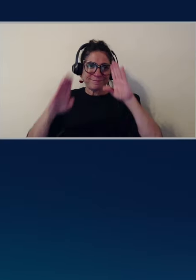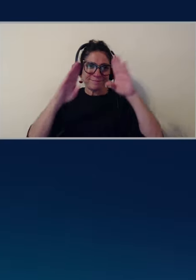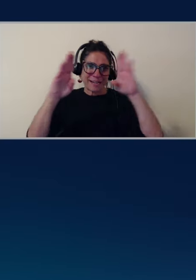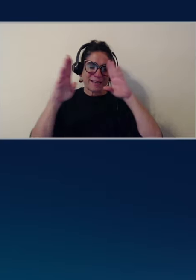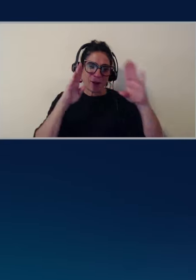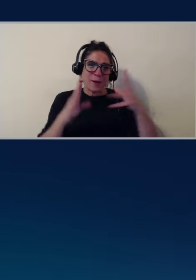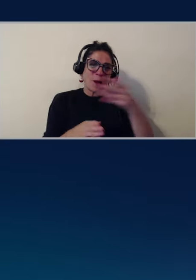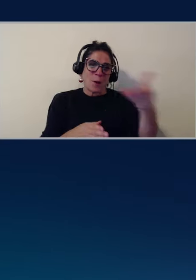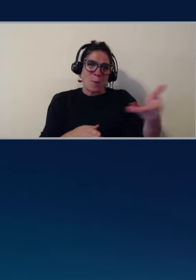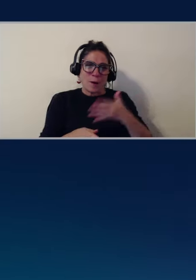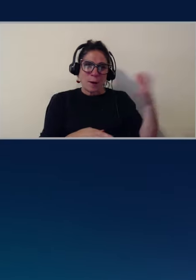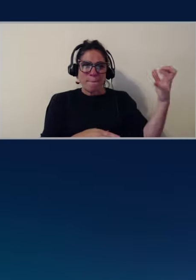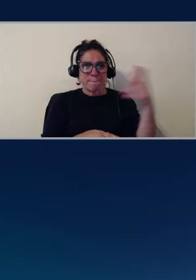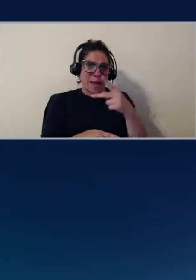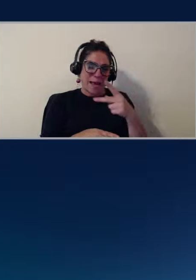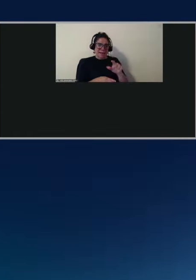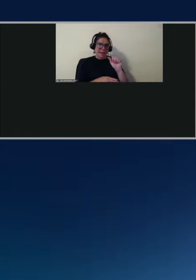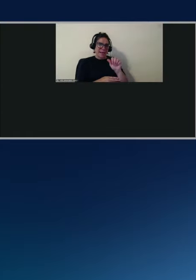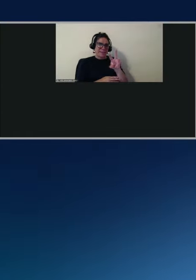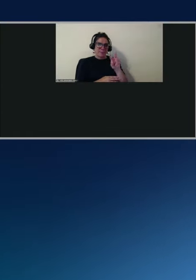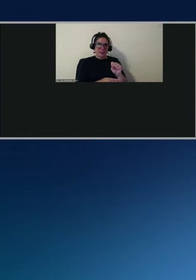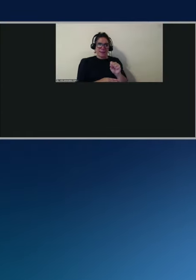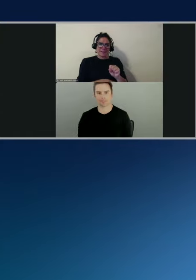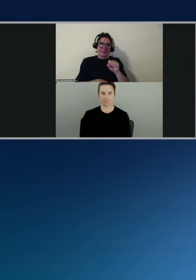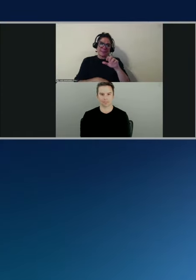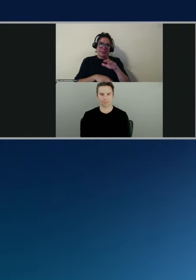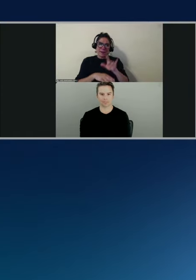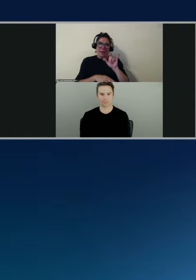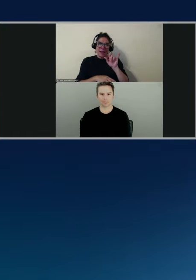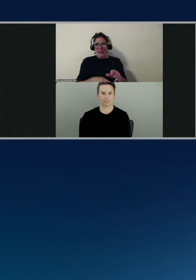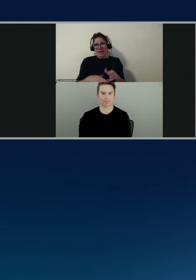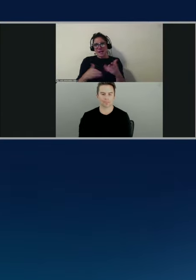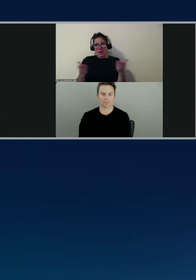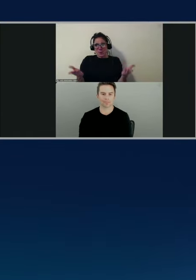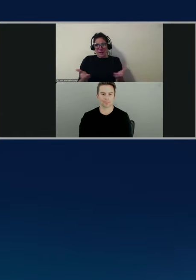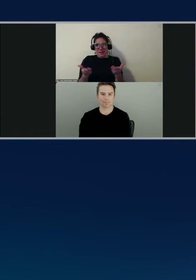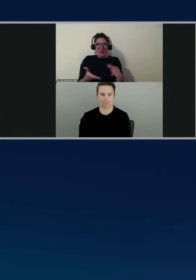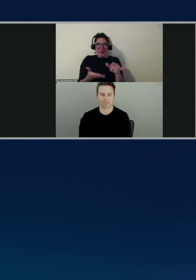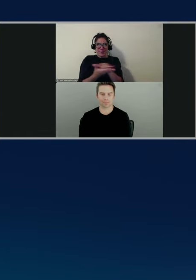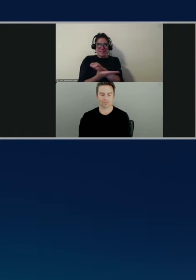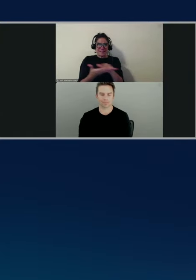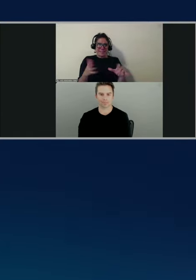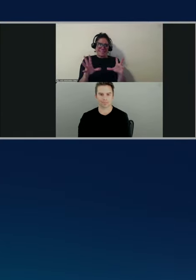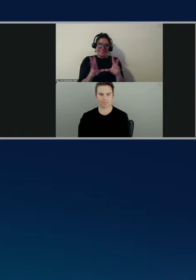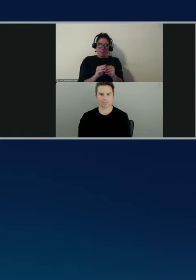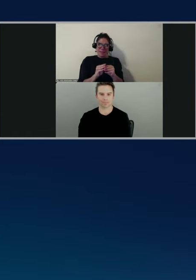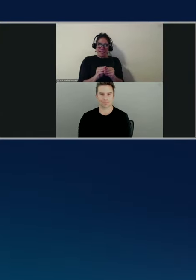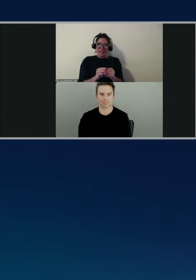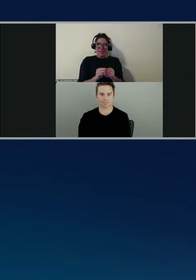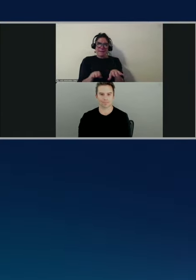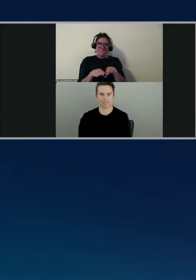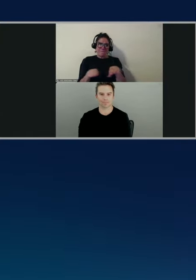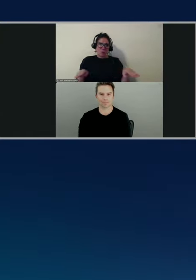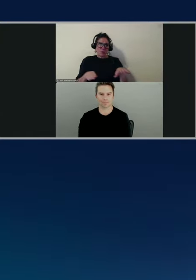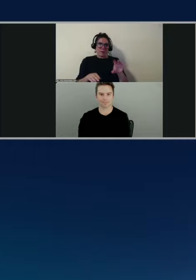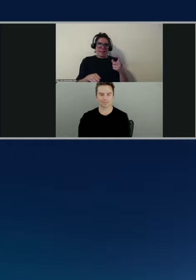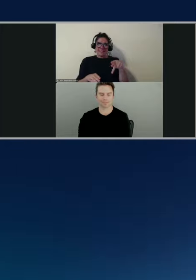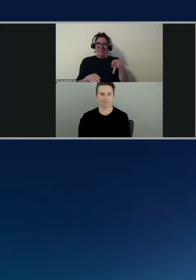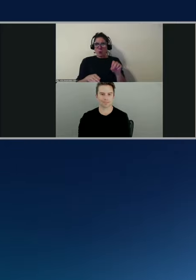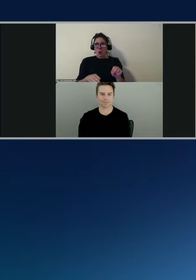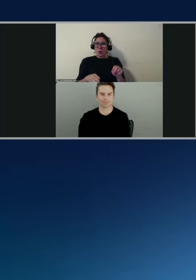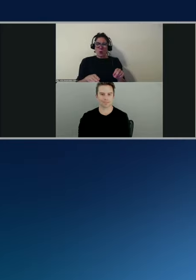and welcome back to AWS On Air. We are here on the New York City Summit floor of the Expo Hall. There's a lot